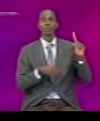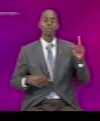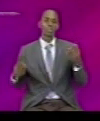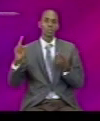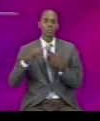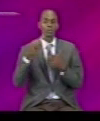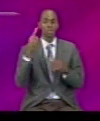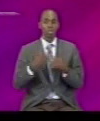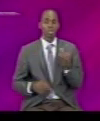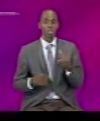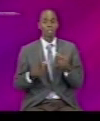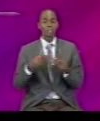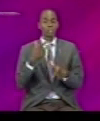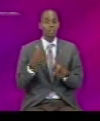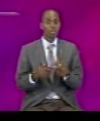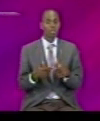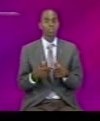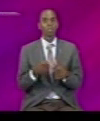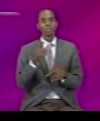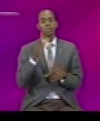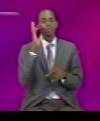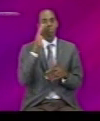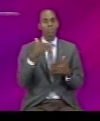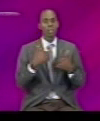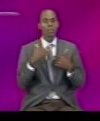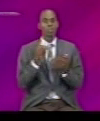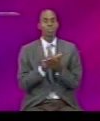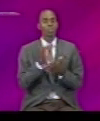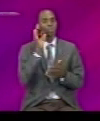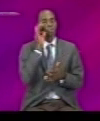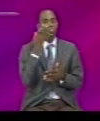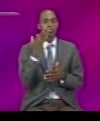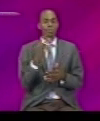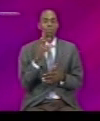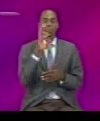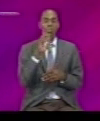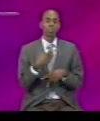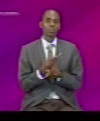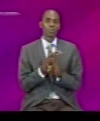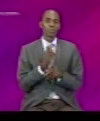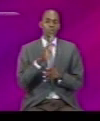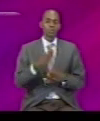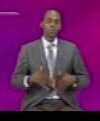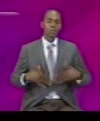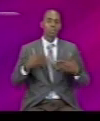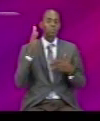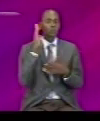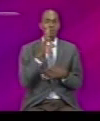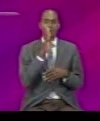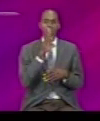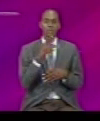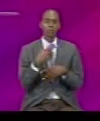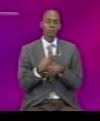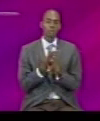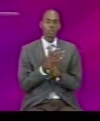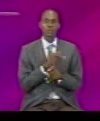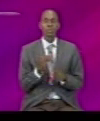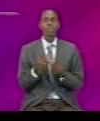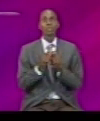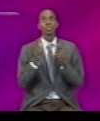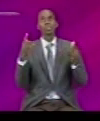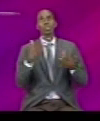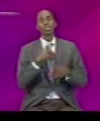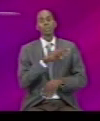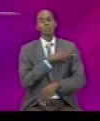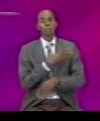then alone we can have that fruit of reproduction. Our life reproducing great and mighty things to the